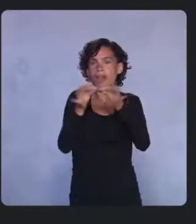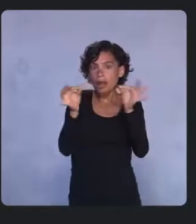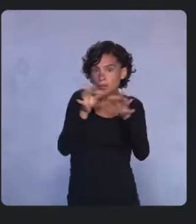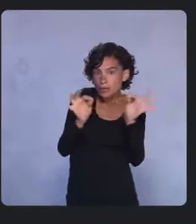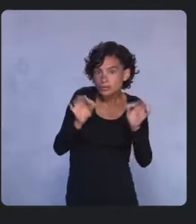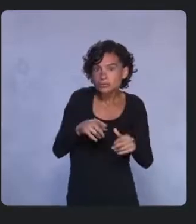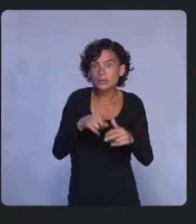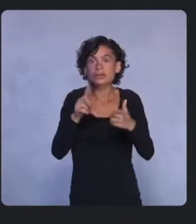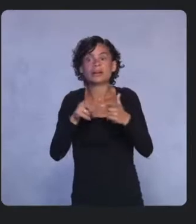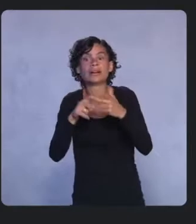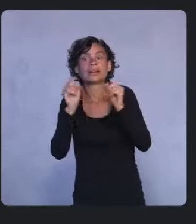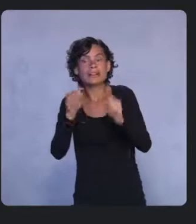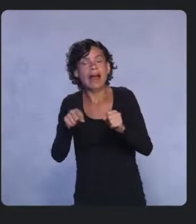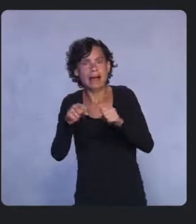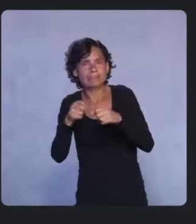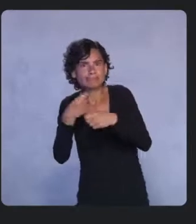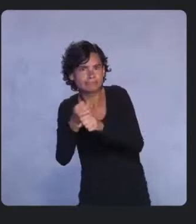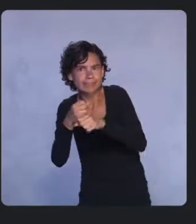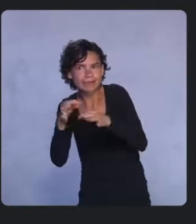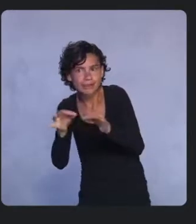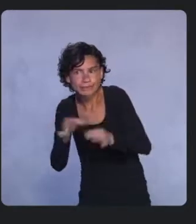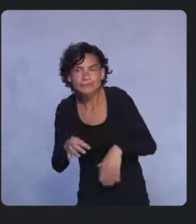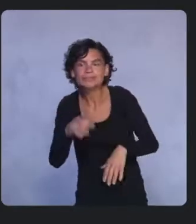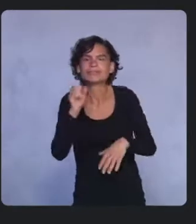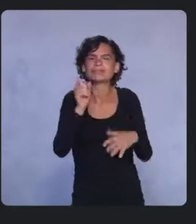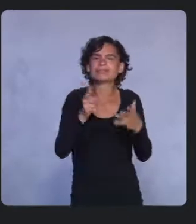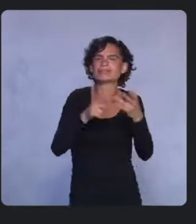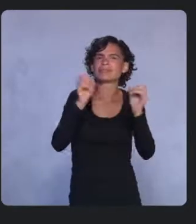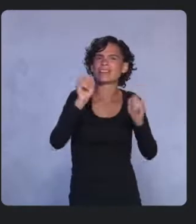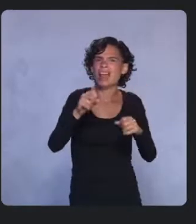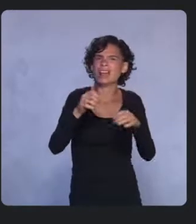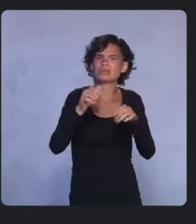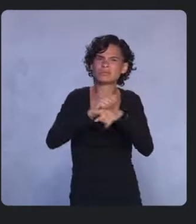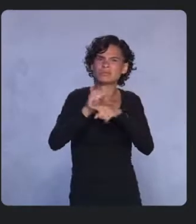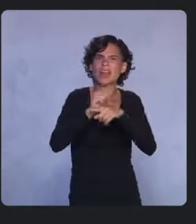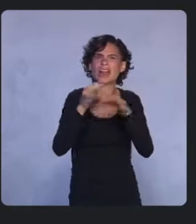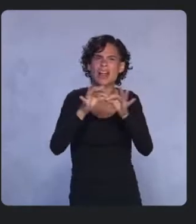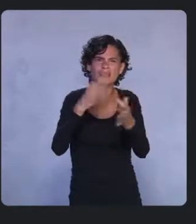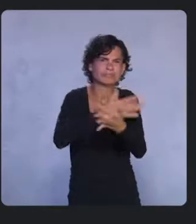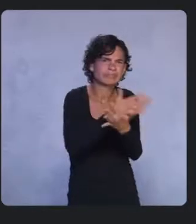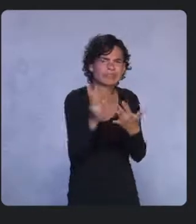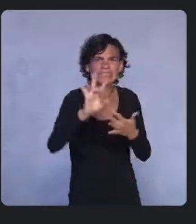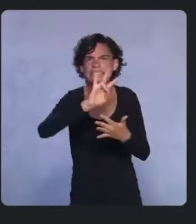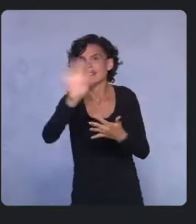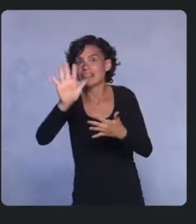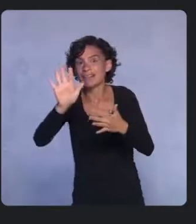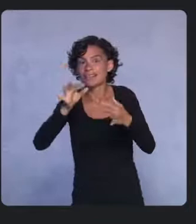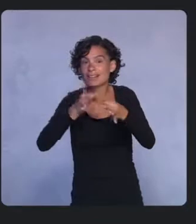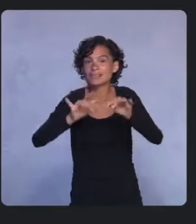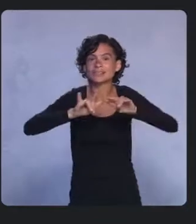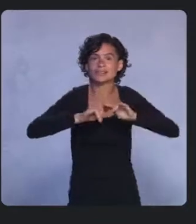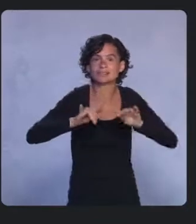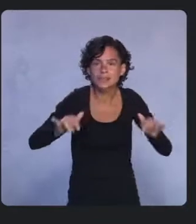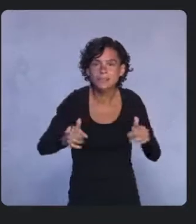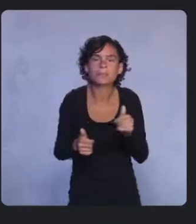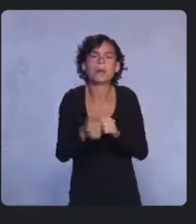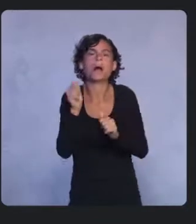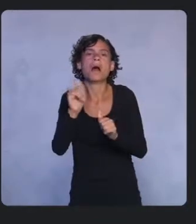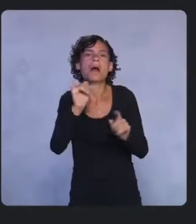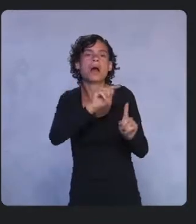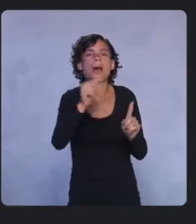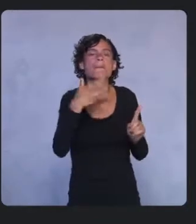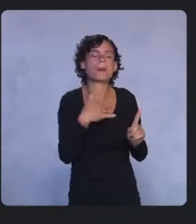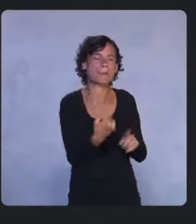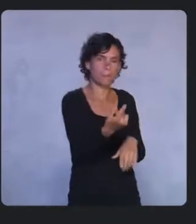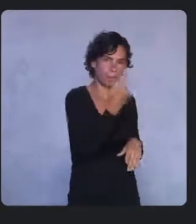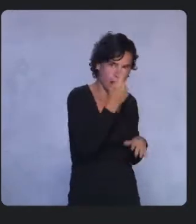too. It can train across 75 languages at once, unlike most AI models, which train